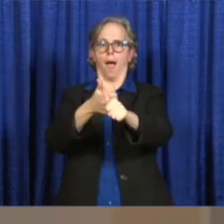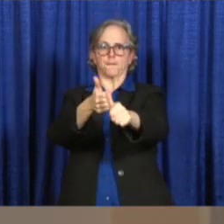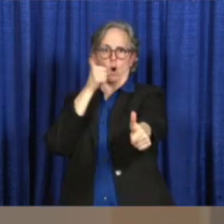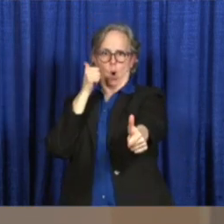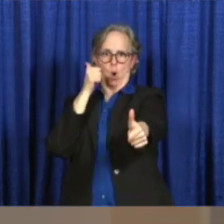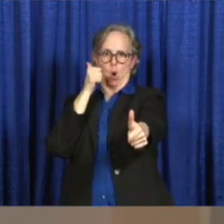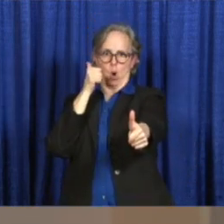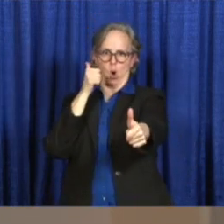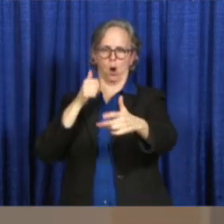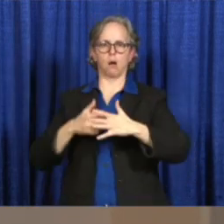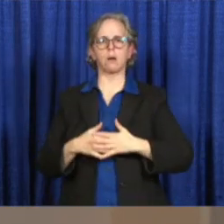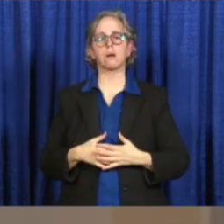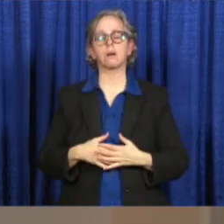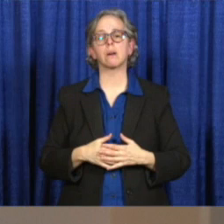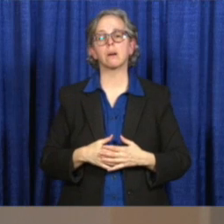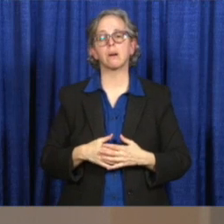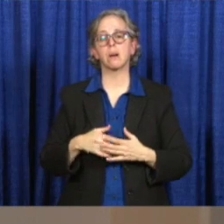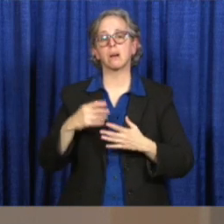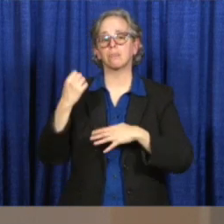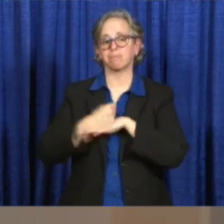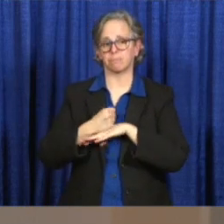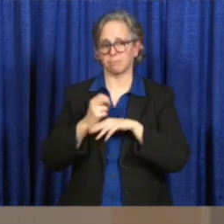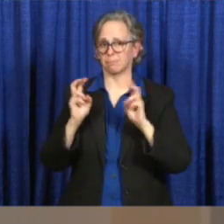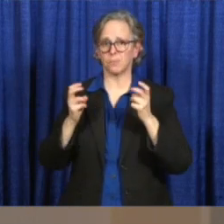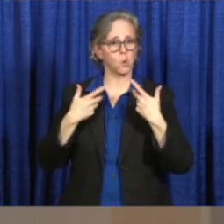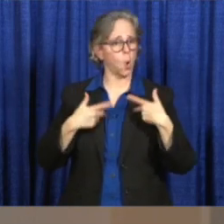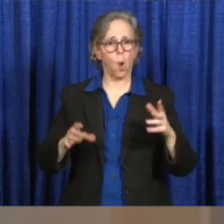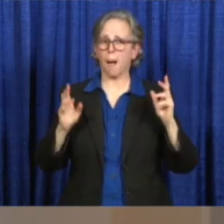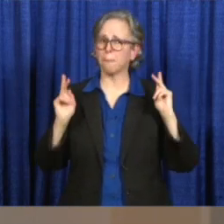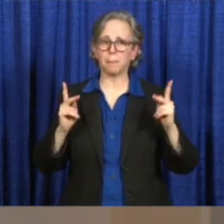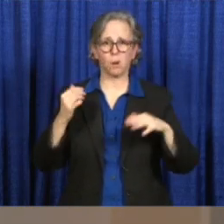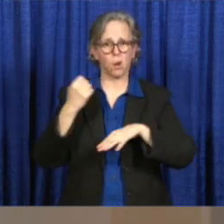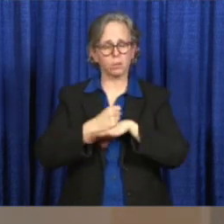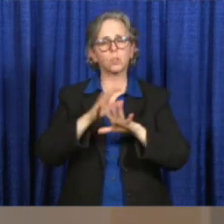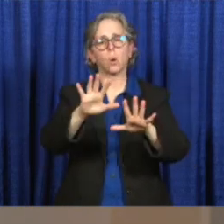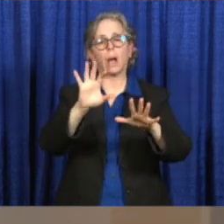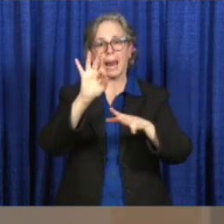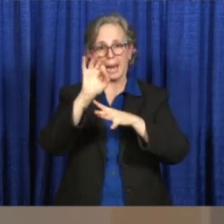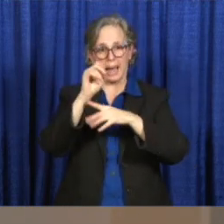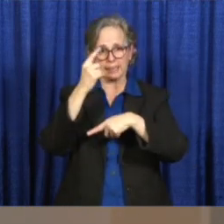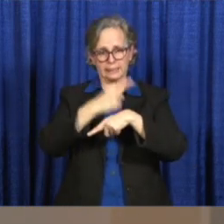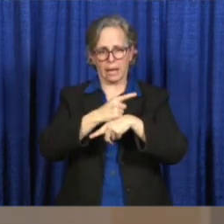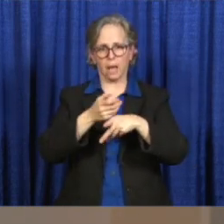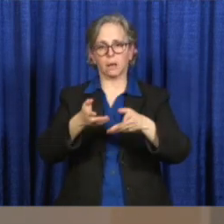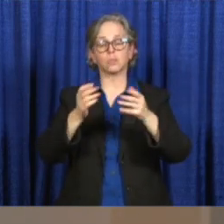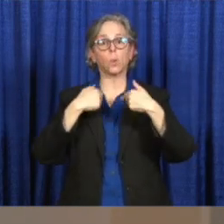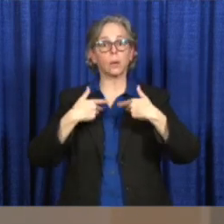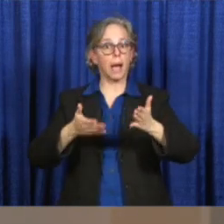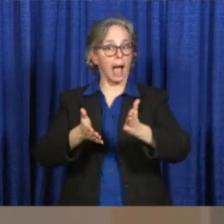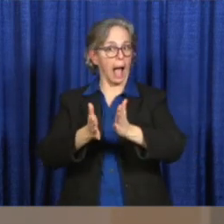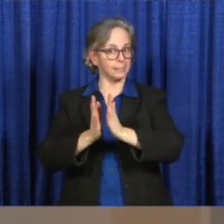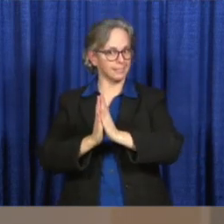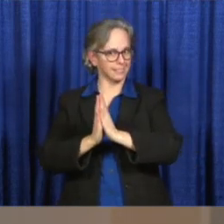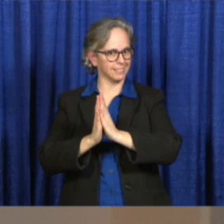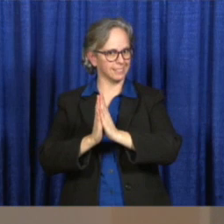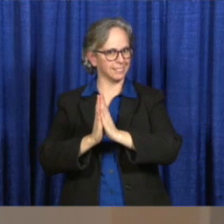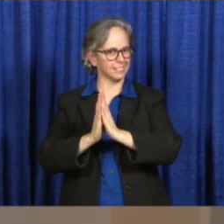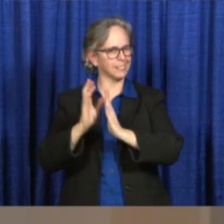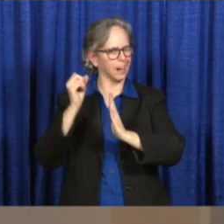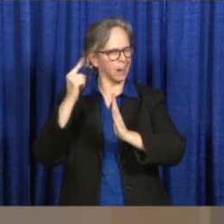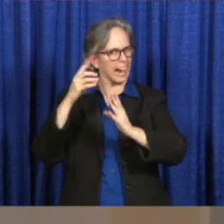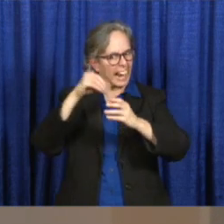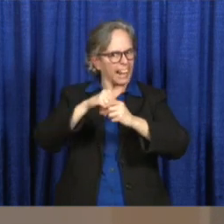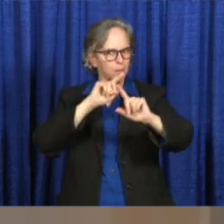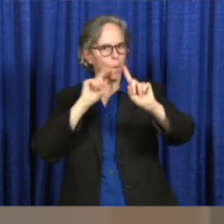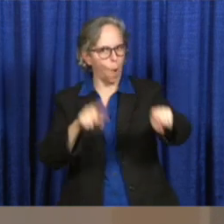want foreclosures for 90 days, requesting, as we have in the order, the manner in which we want them to go about doing